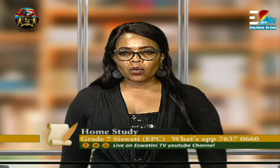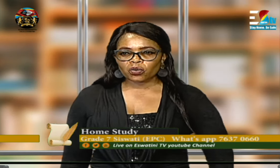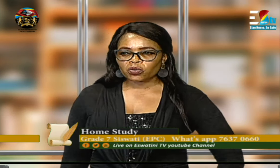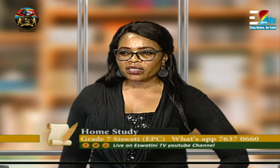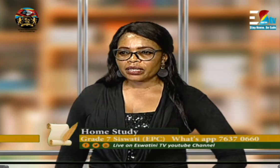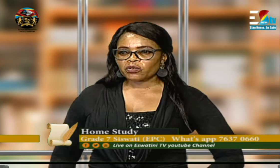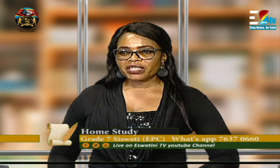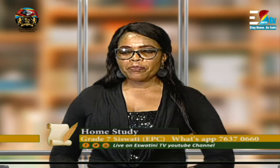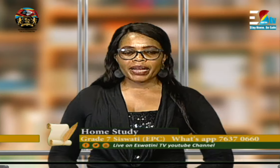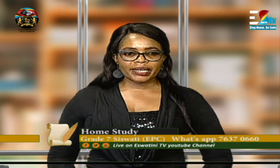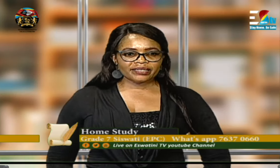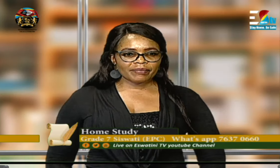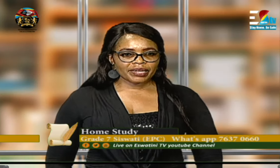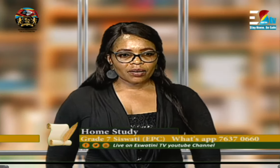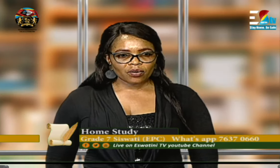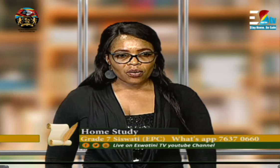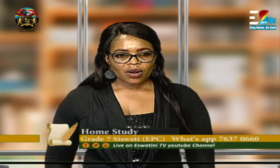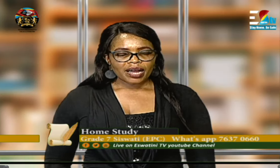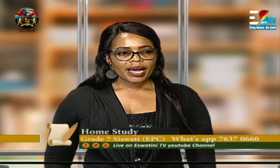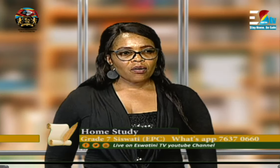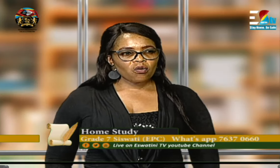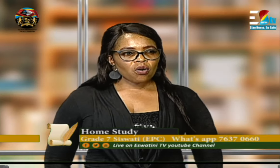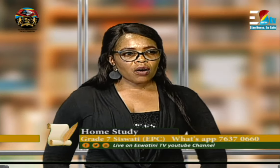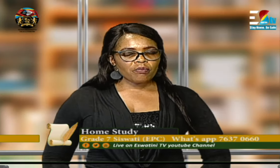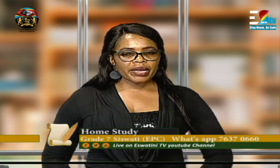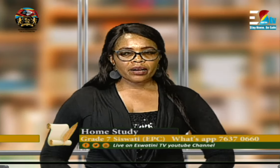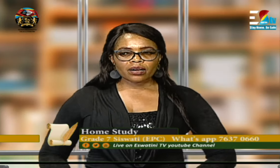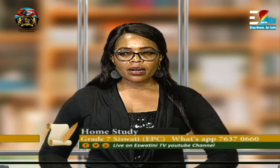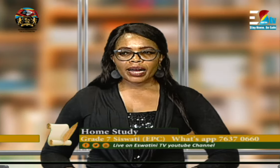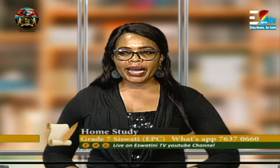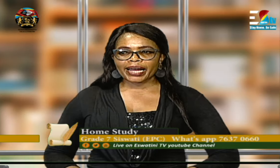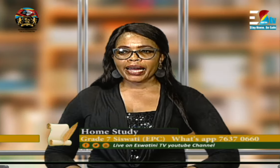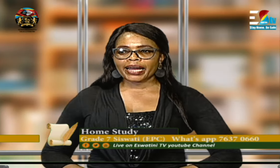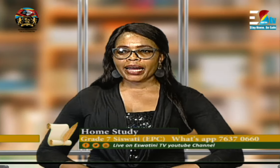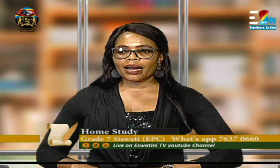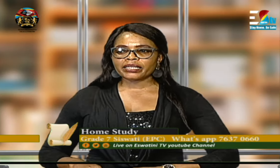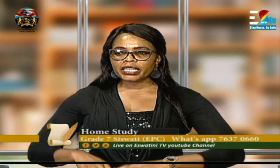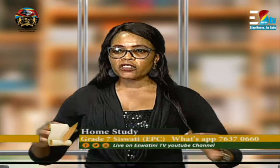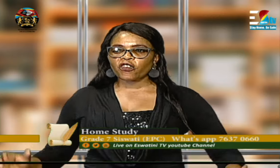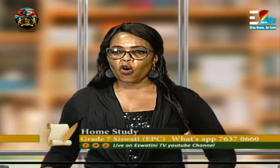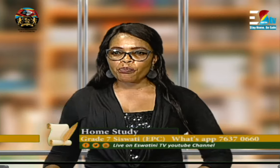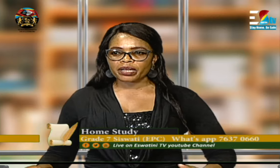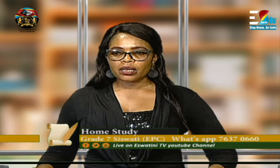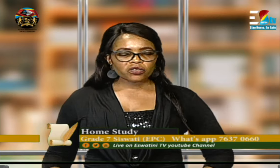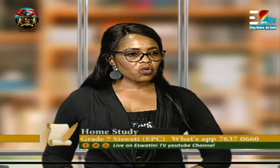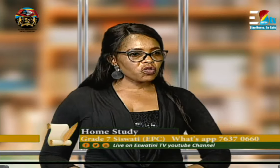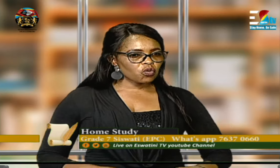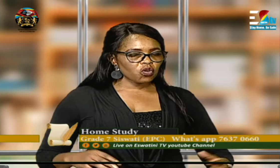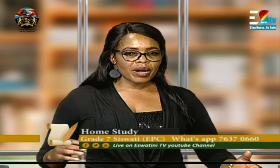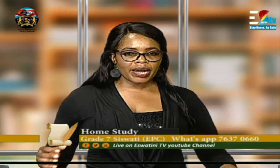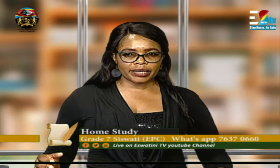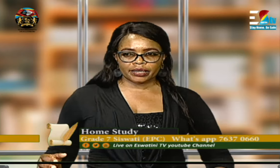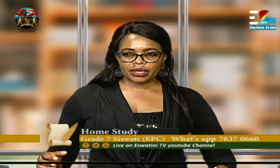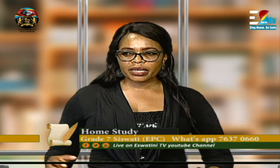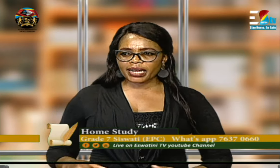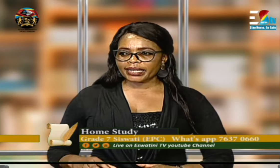Ngingagcizelela kakhulu ukuthi usayibhala lenzaba yakho. Akube nika sithombe sokuthi